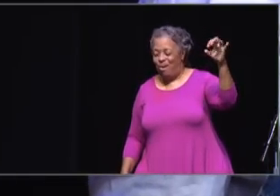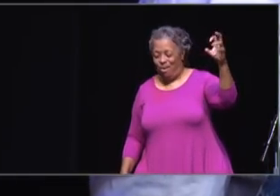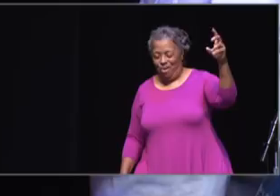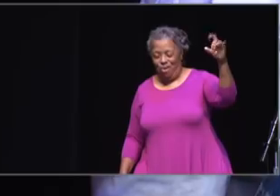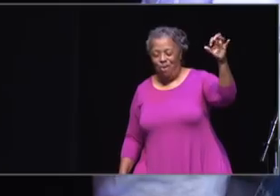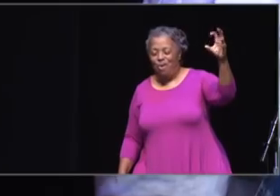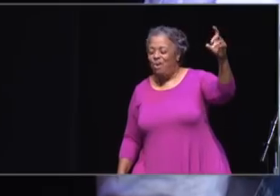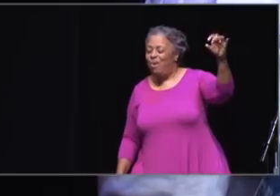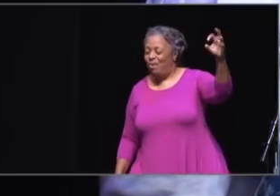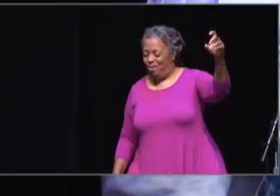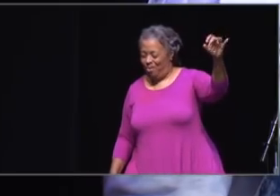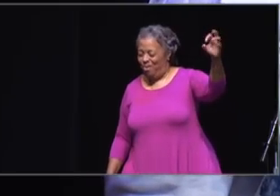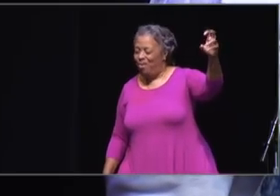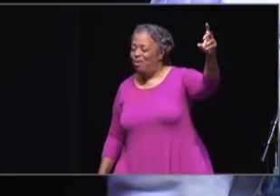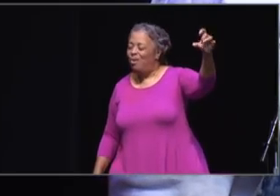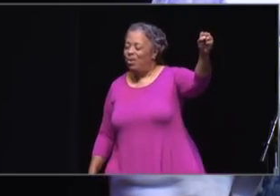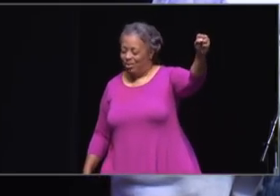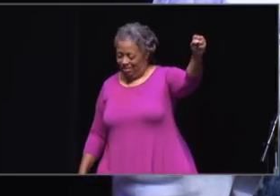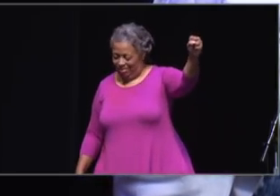yeah, yeah,